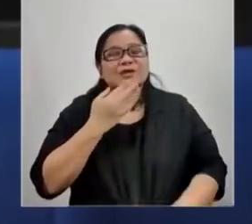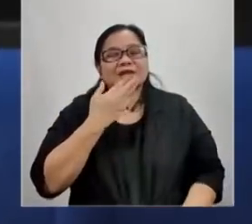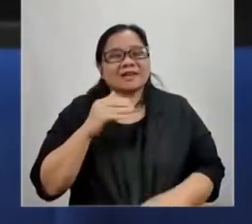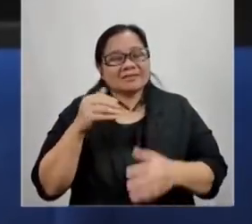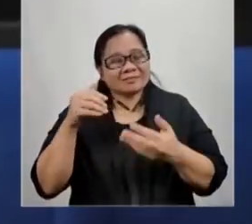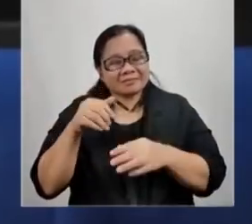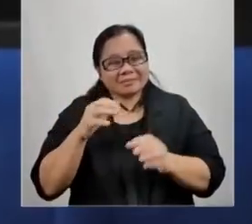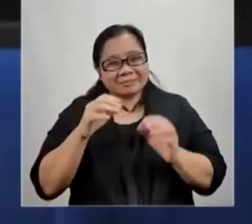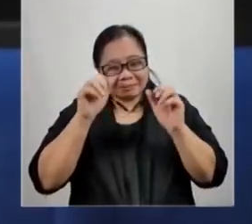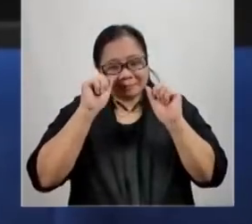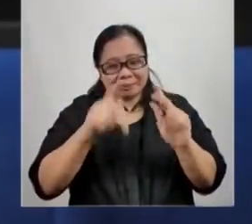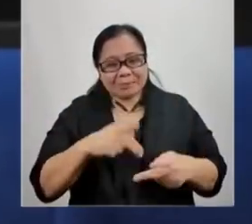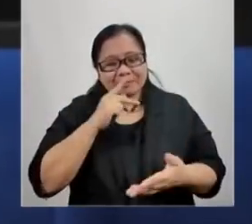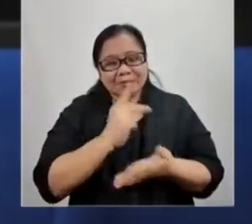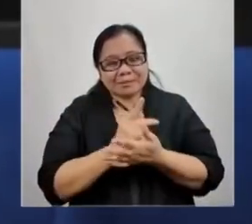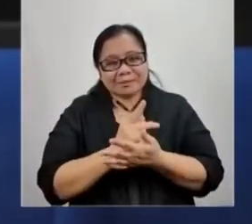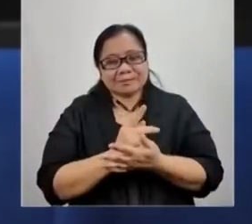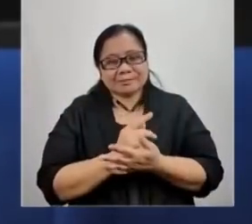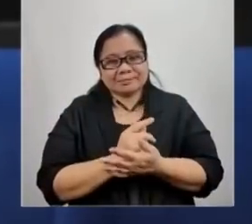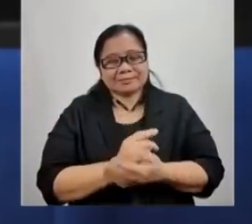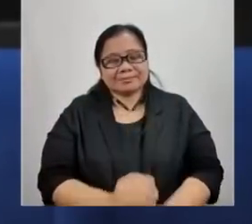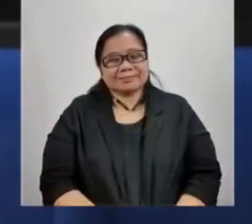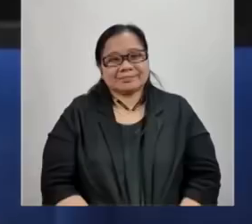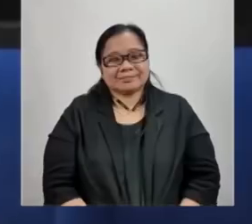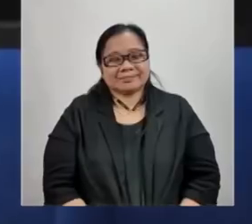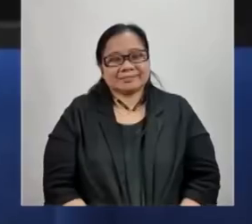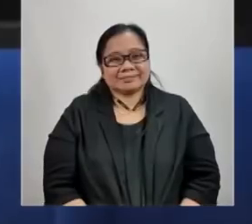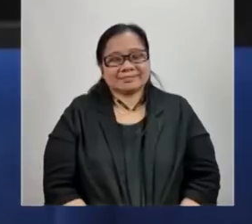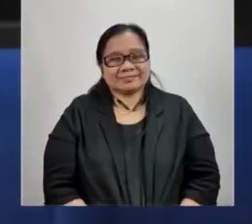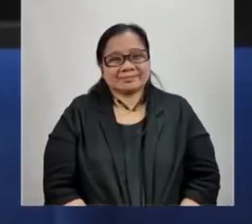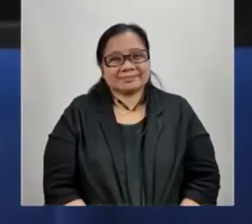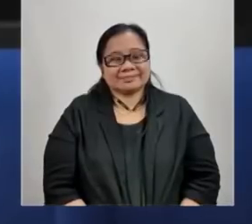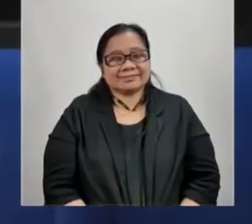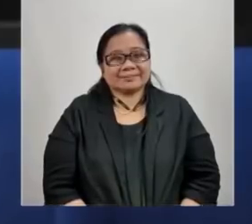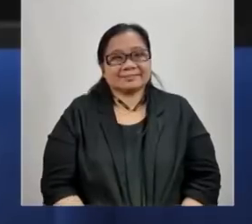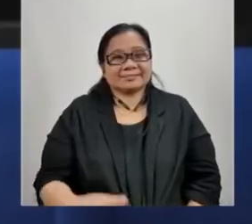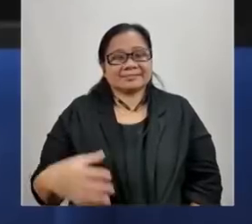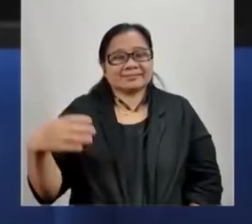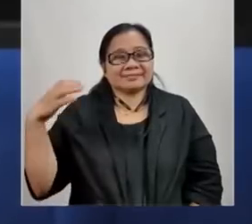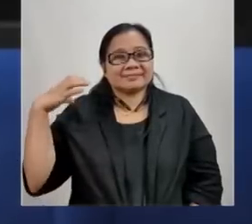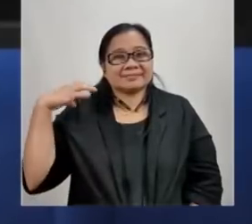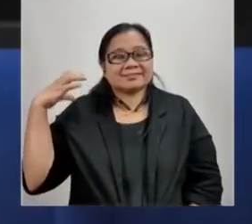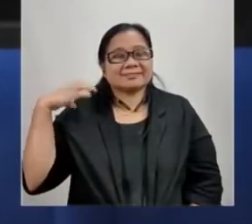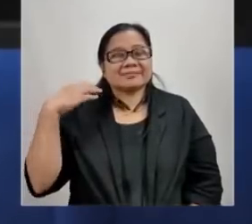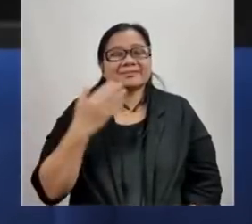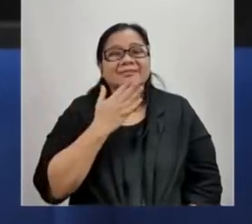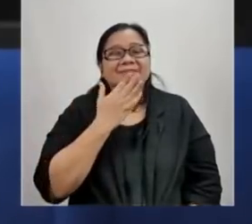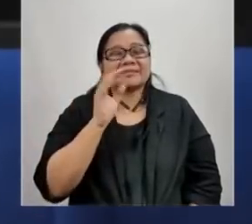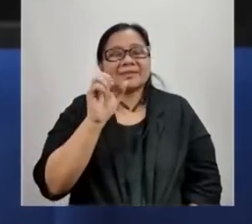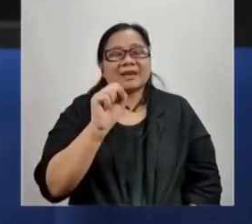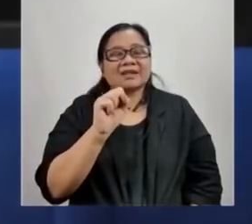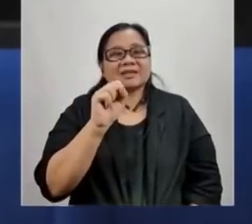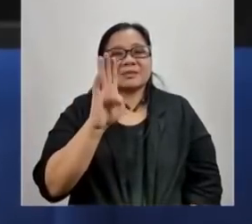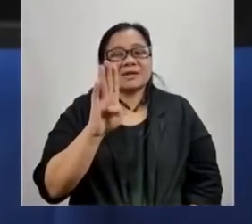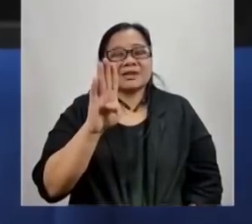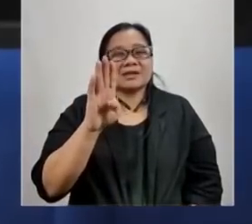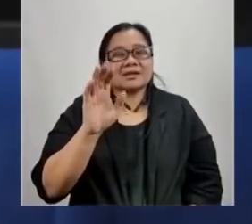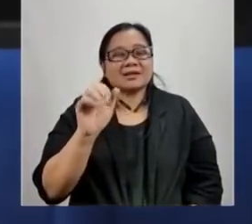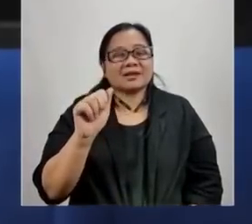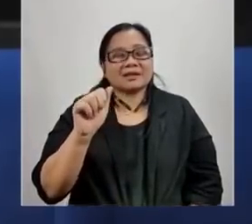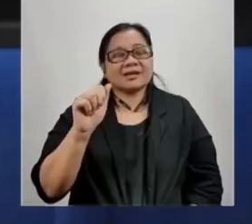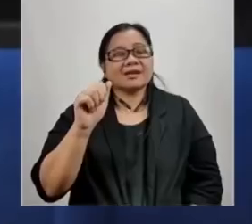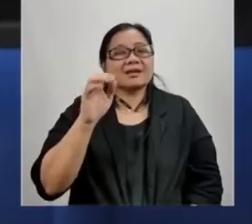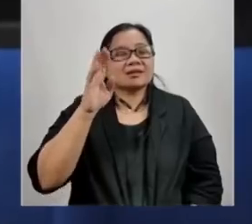This resolution is illegal. The chairman of the Sugar Regulatory Board is President Ferdinand Marcos Jr. As